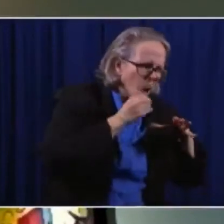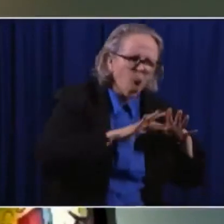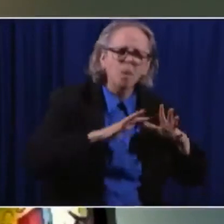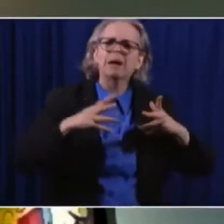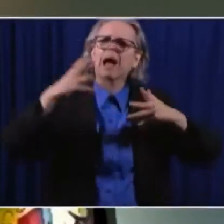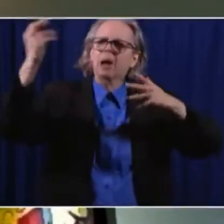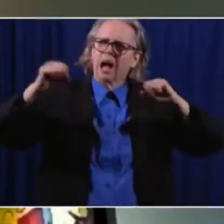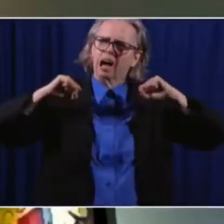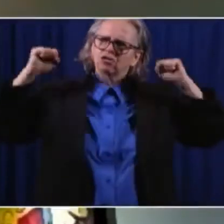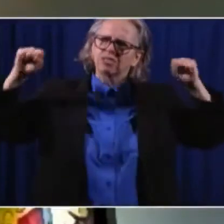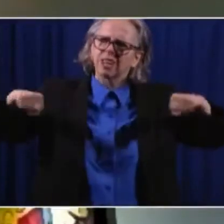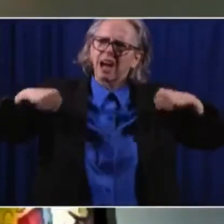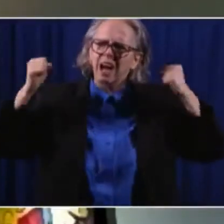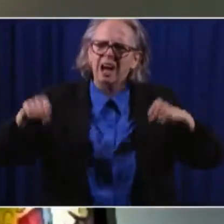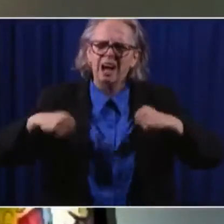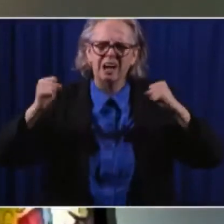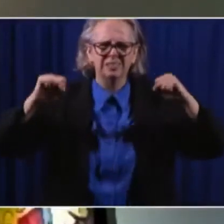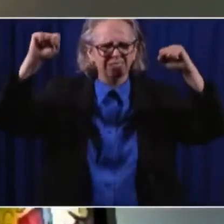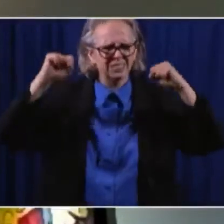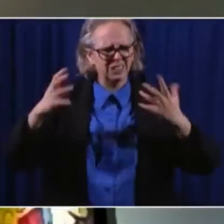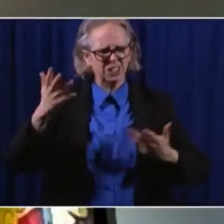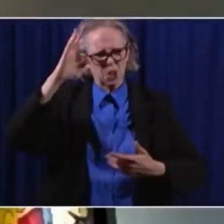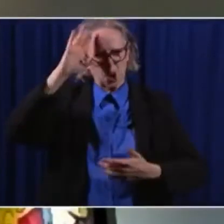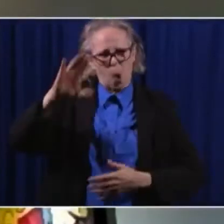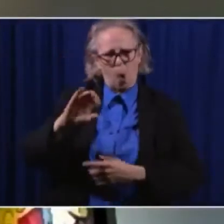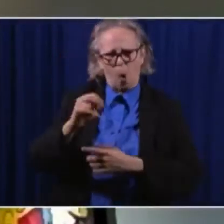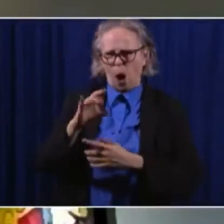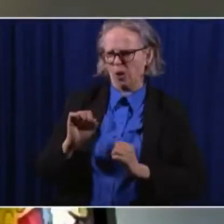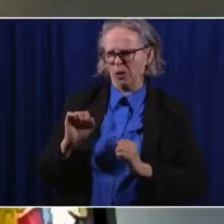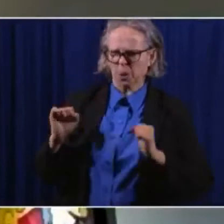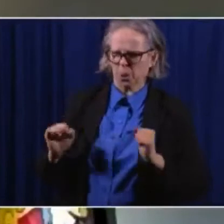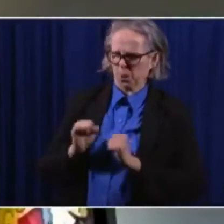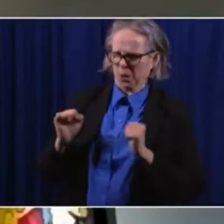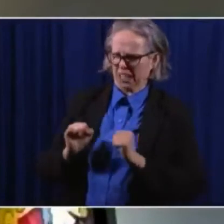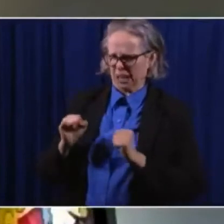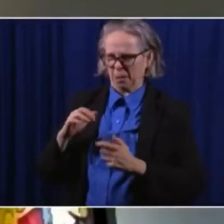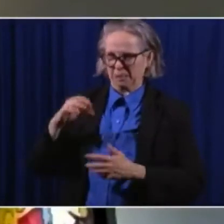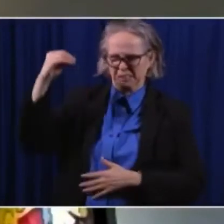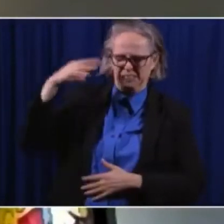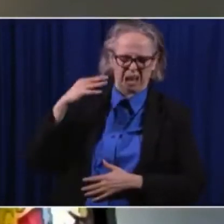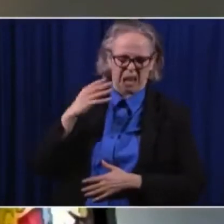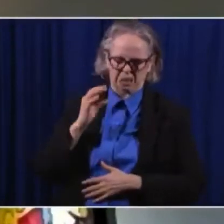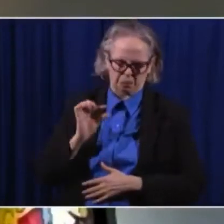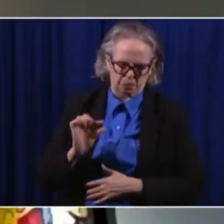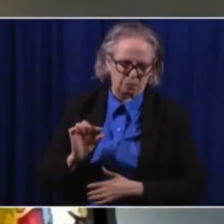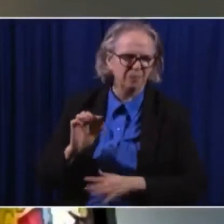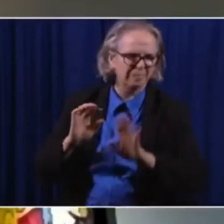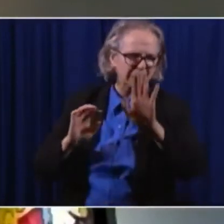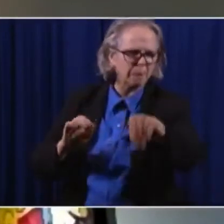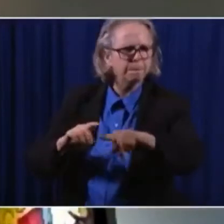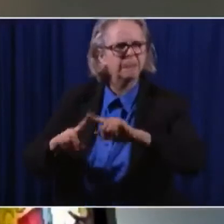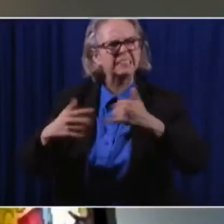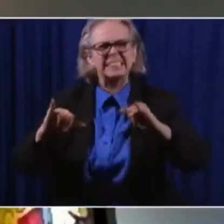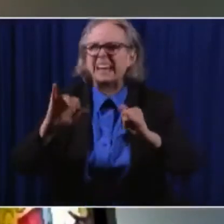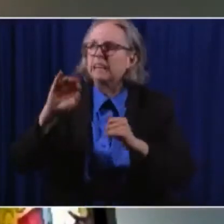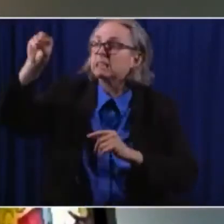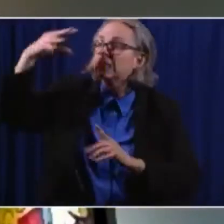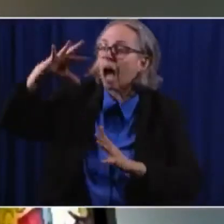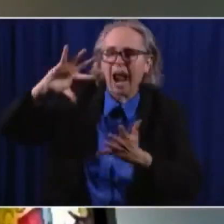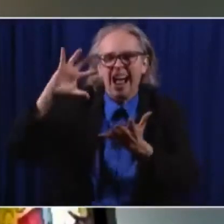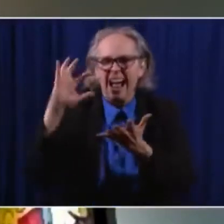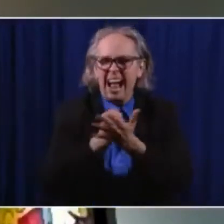but getting outside, and even if it's just bundling up and taking a walk around the block, or doing some stretches inside near a window. These